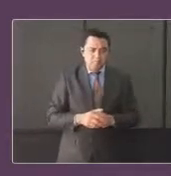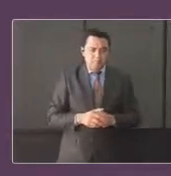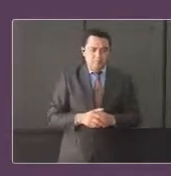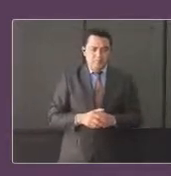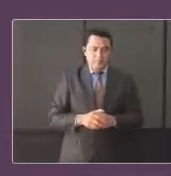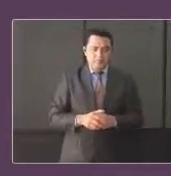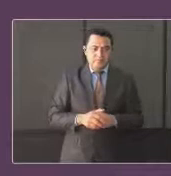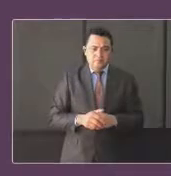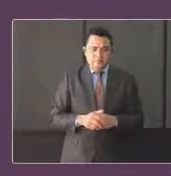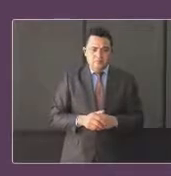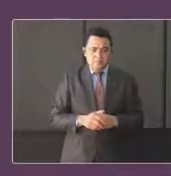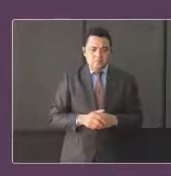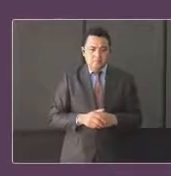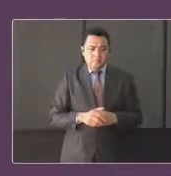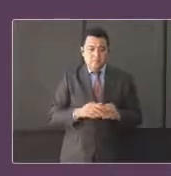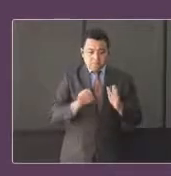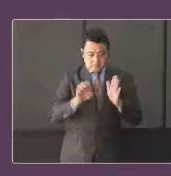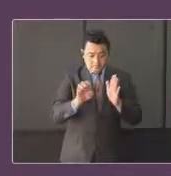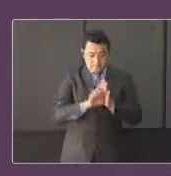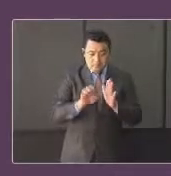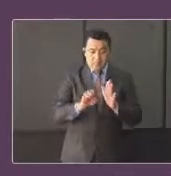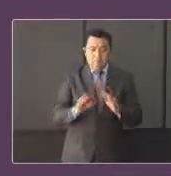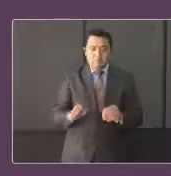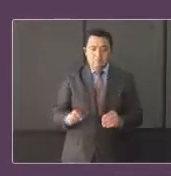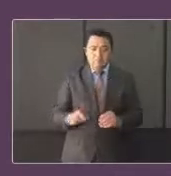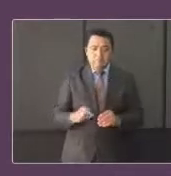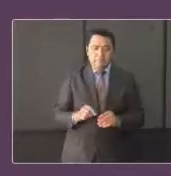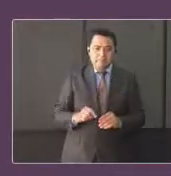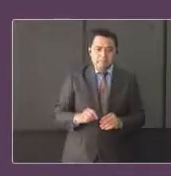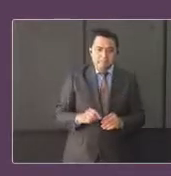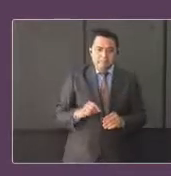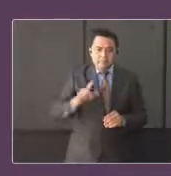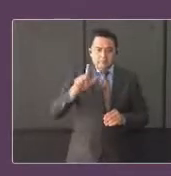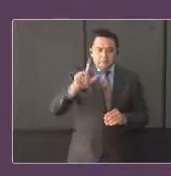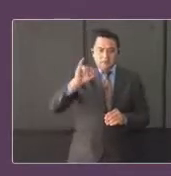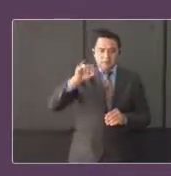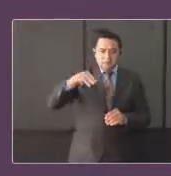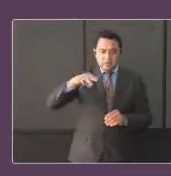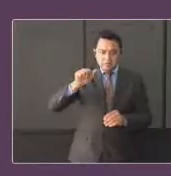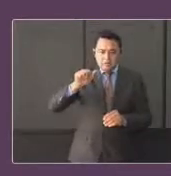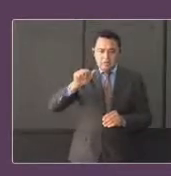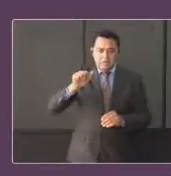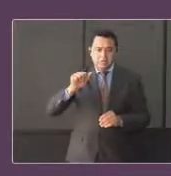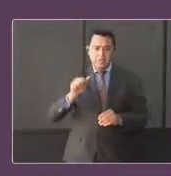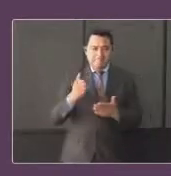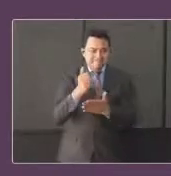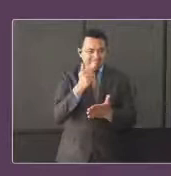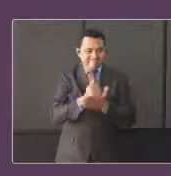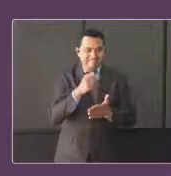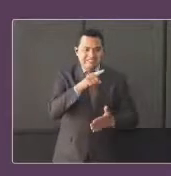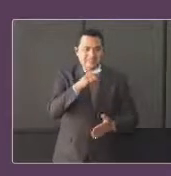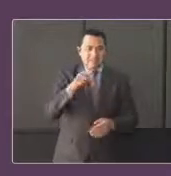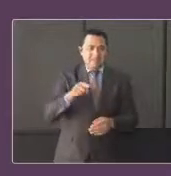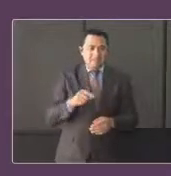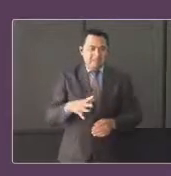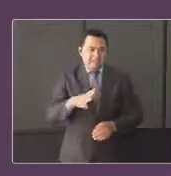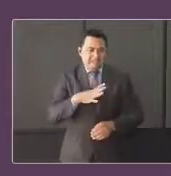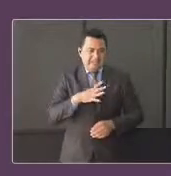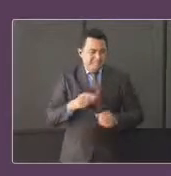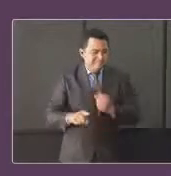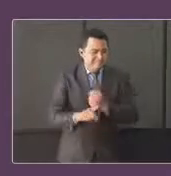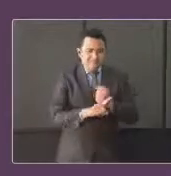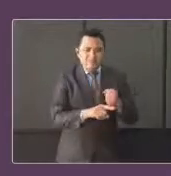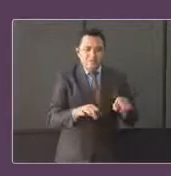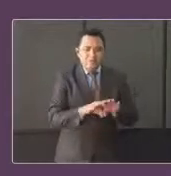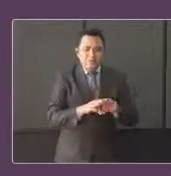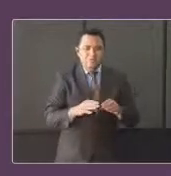statistical information is ready now, we don't mean a higher percentage of residents. There are a lot of people, but in transit.